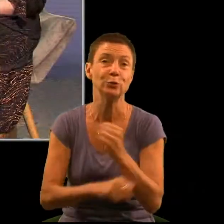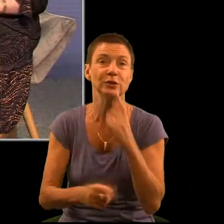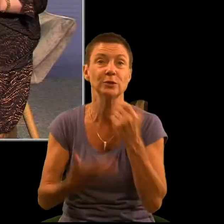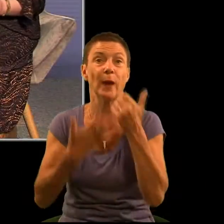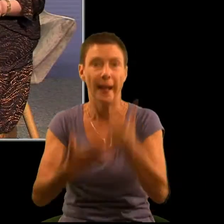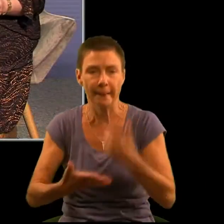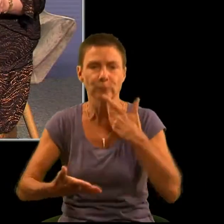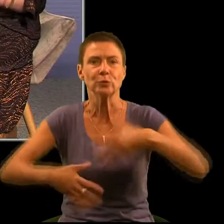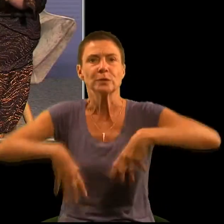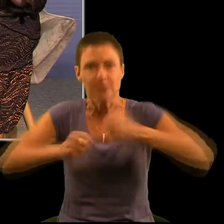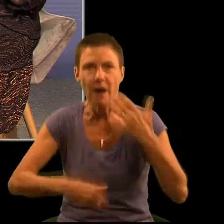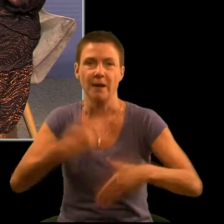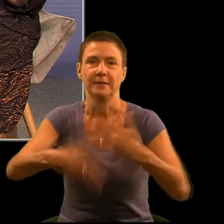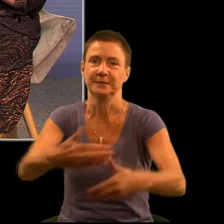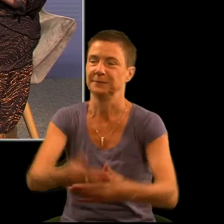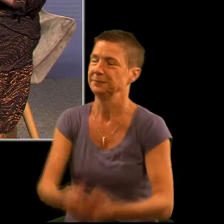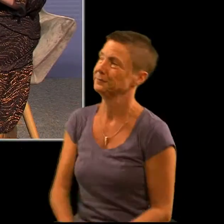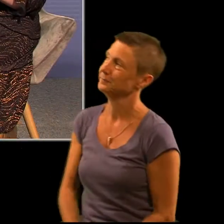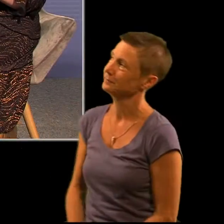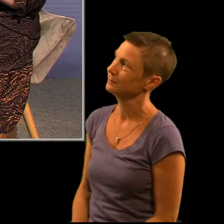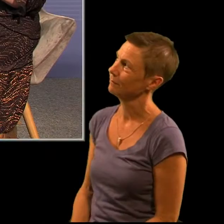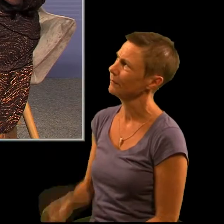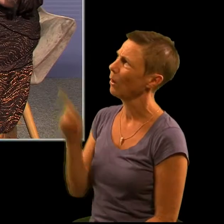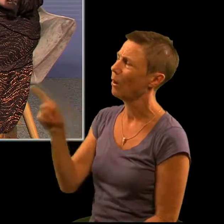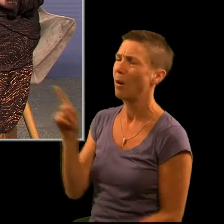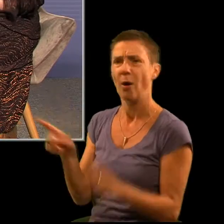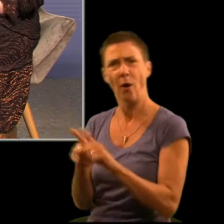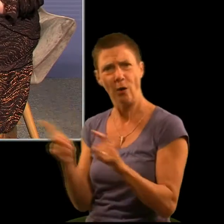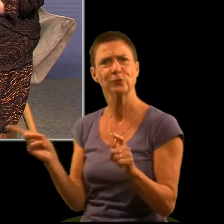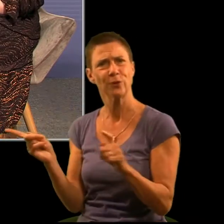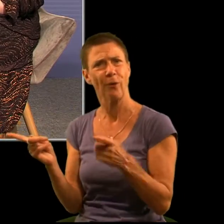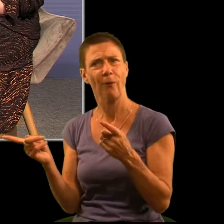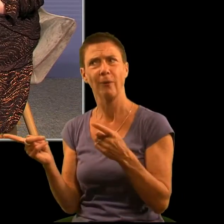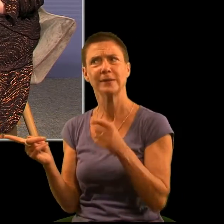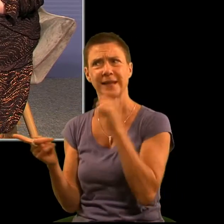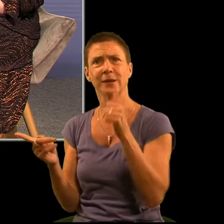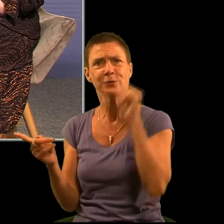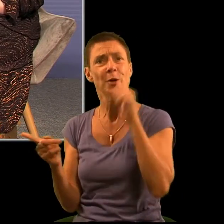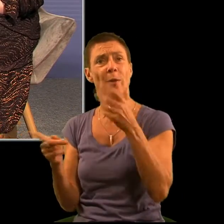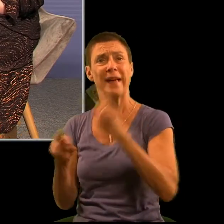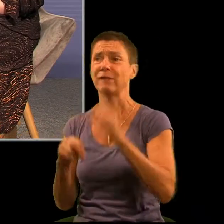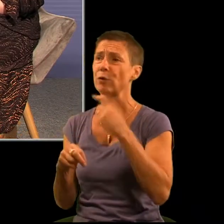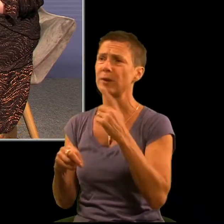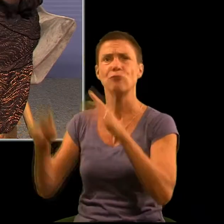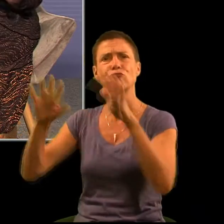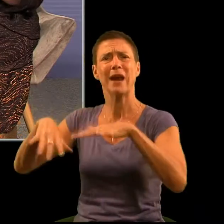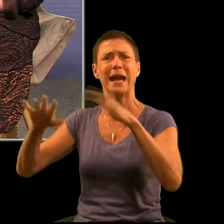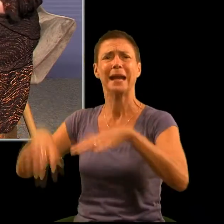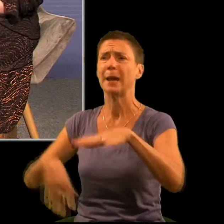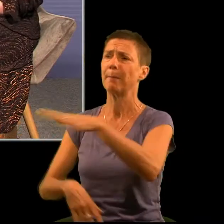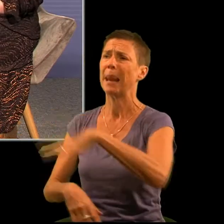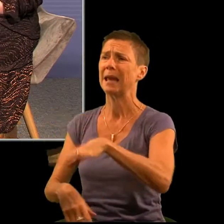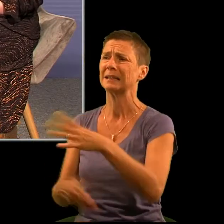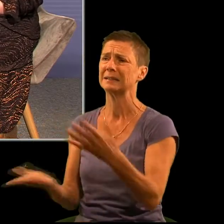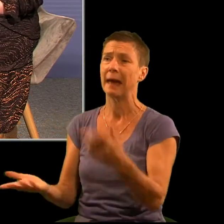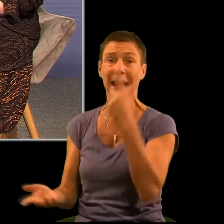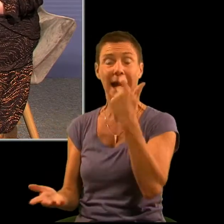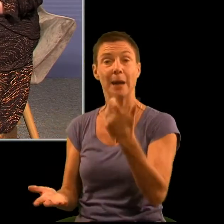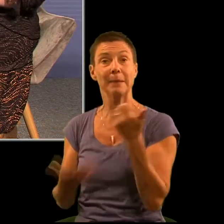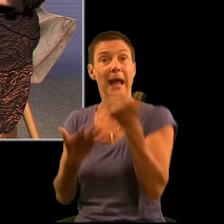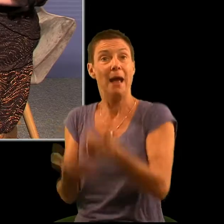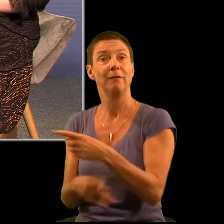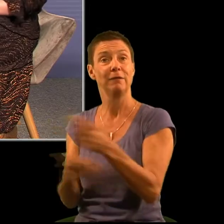tip. Also nice to know that being somewhere rainy can be quite inspiring for a writer, because I think that's quite often the experience in the UK and